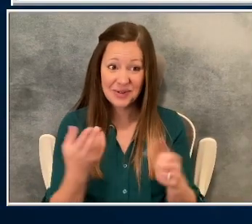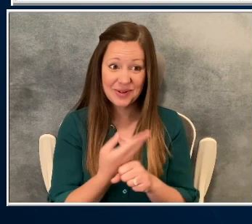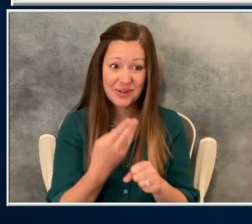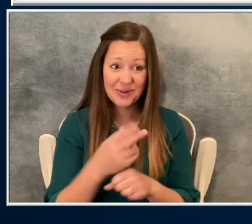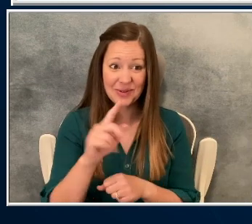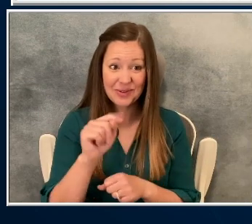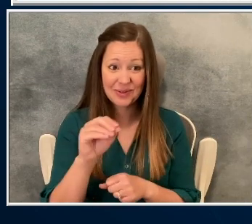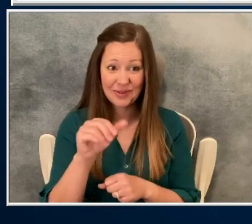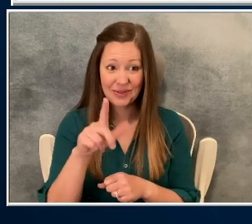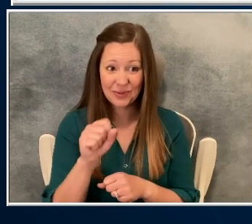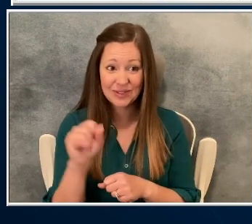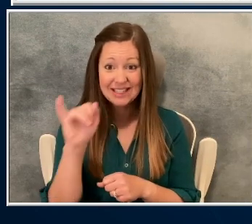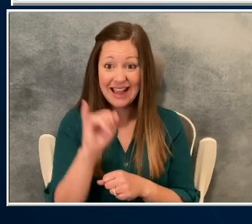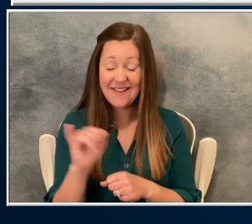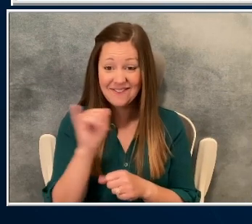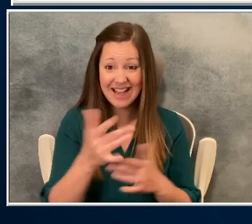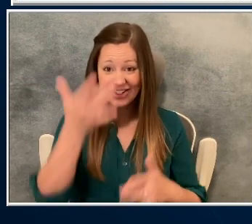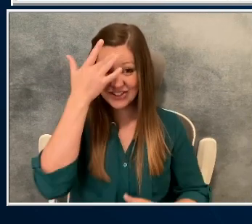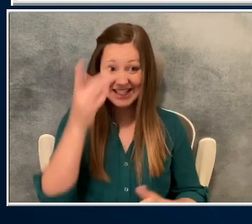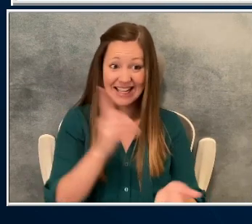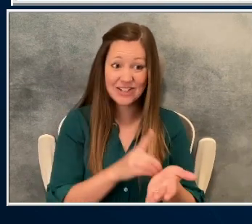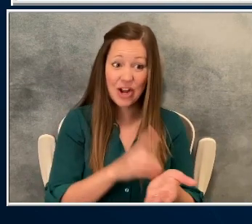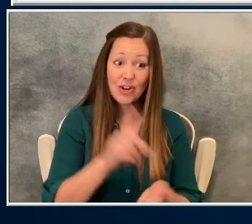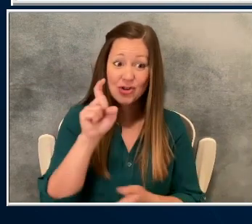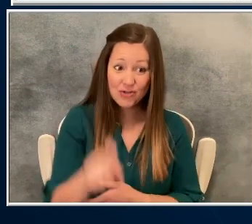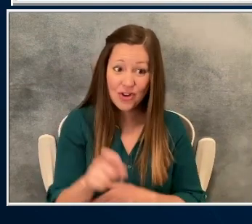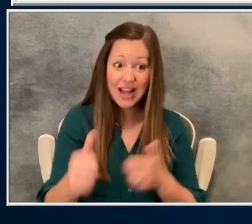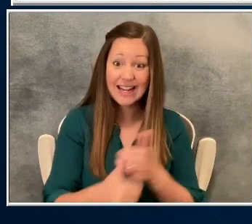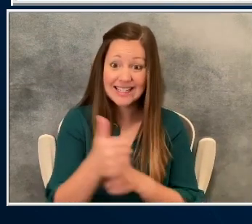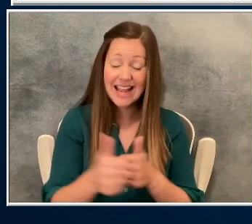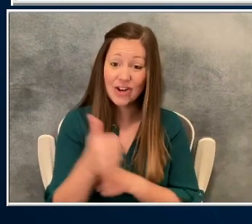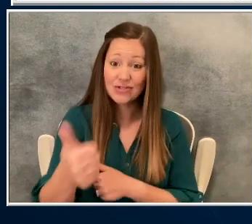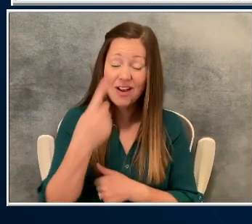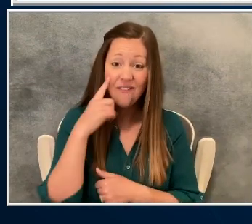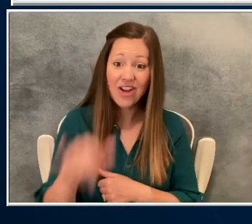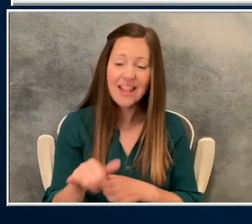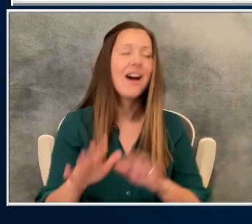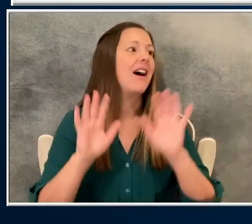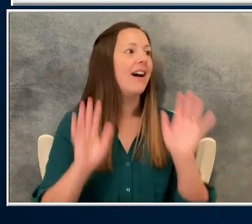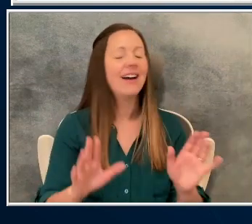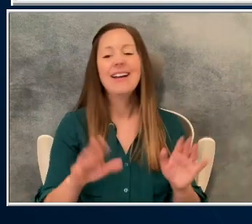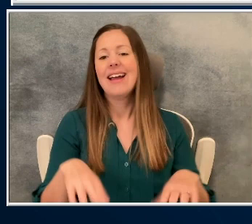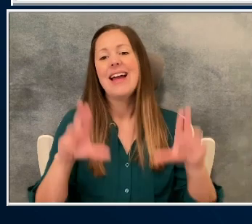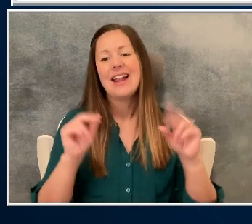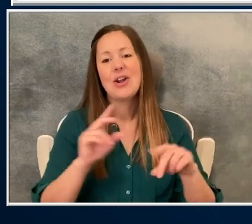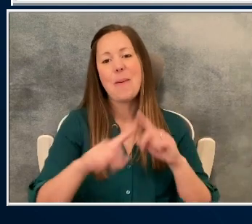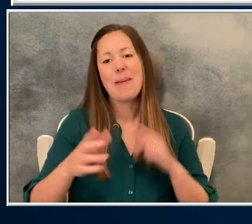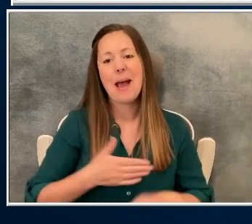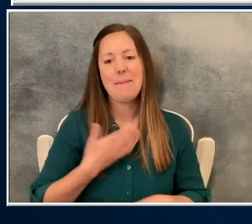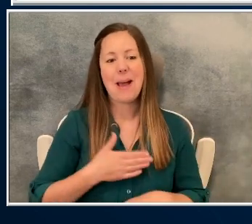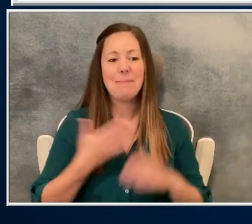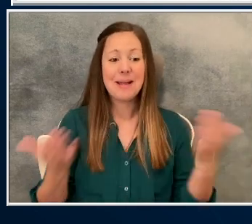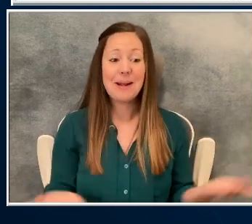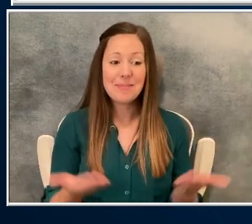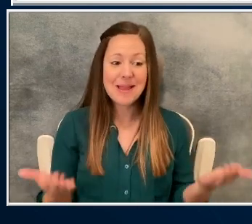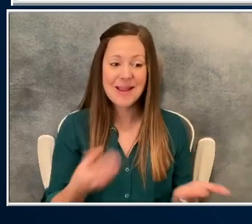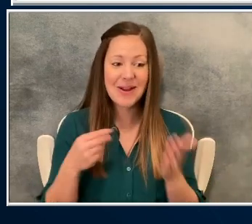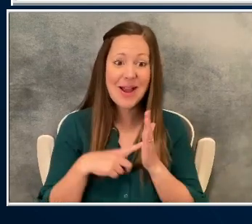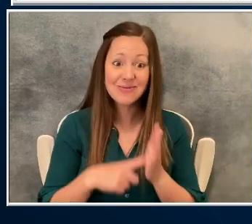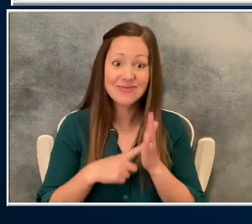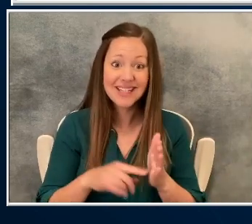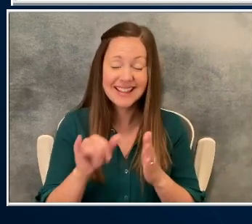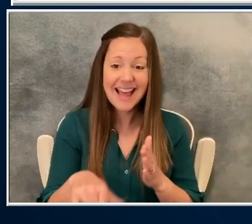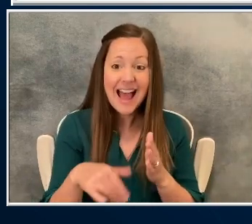disease doctors, that's what you should do. Yes. My God. Okay. But I'm happy to be the cannon fodder and really just, again,